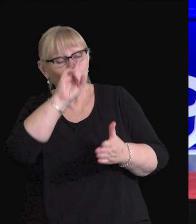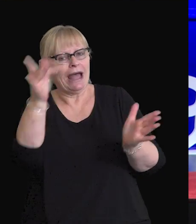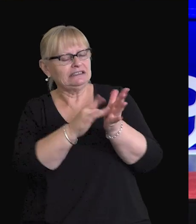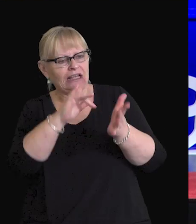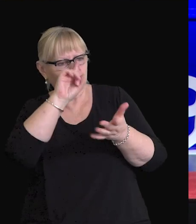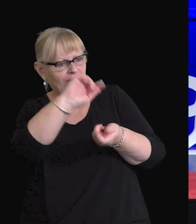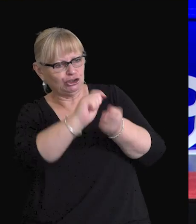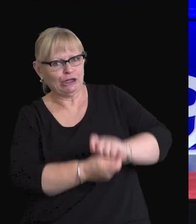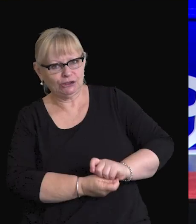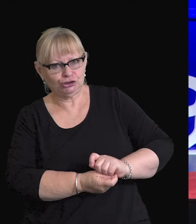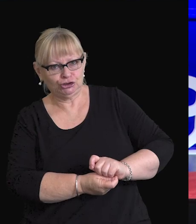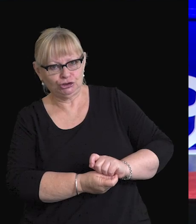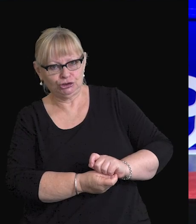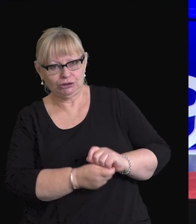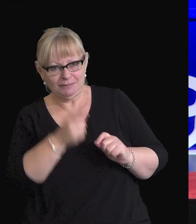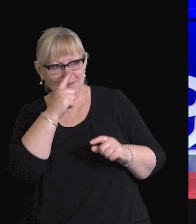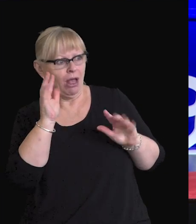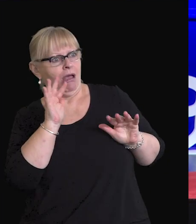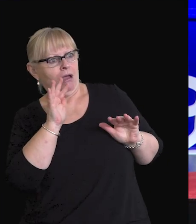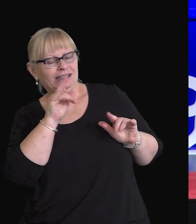to be touched.